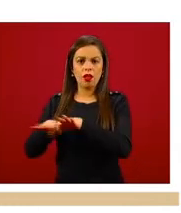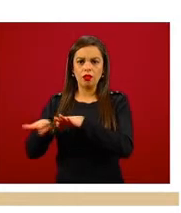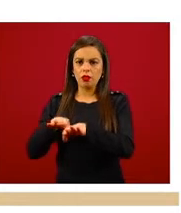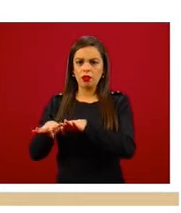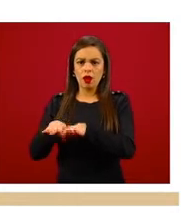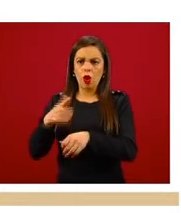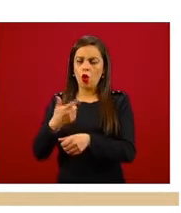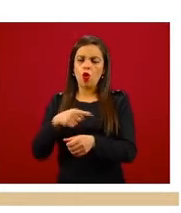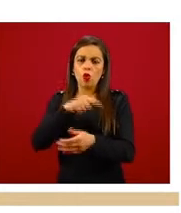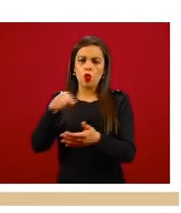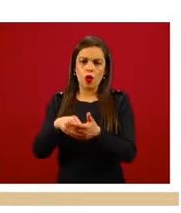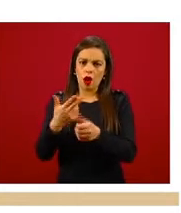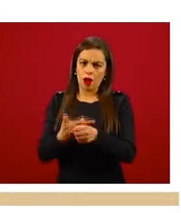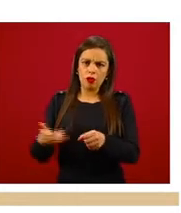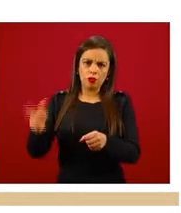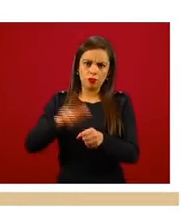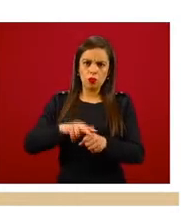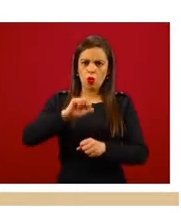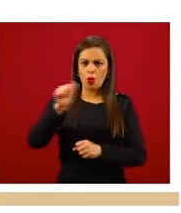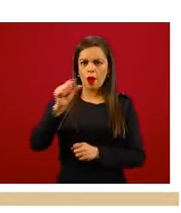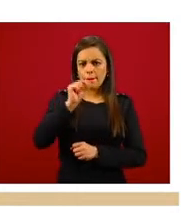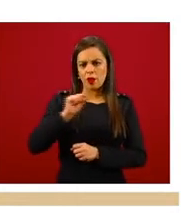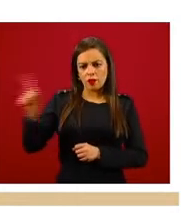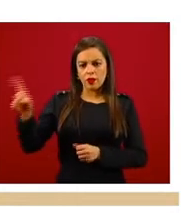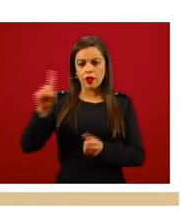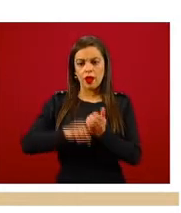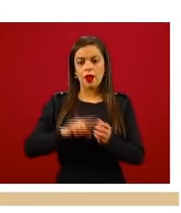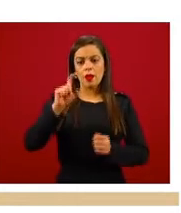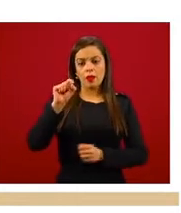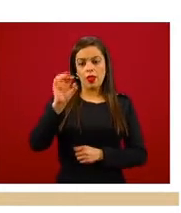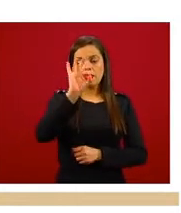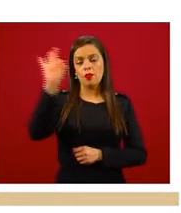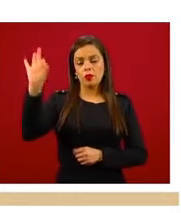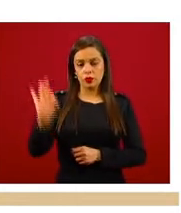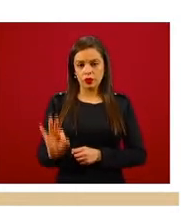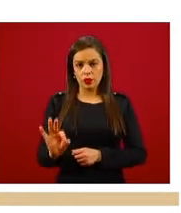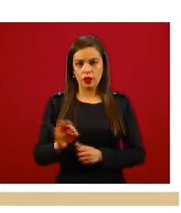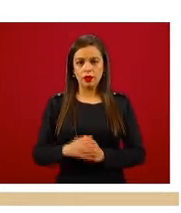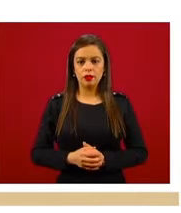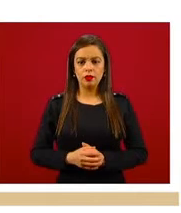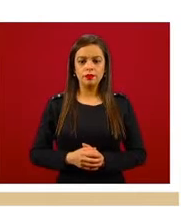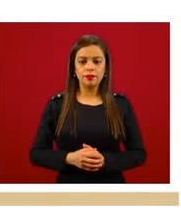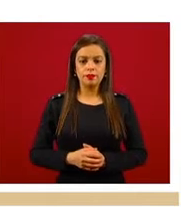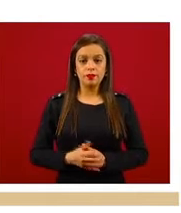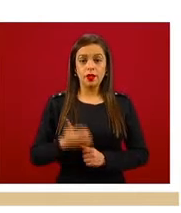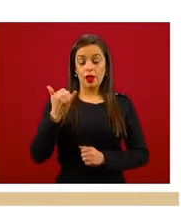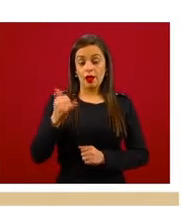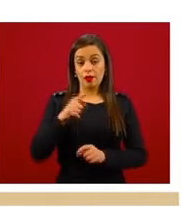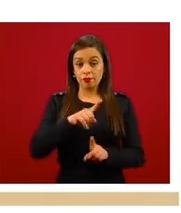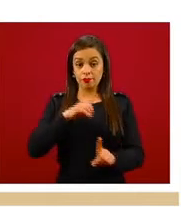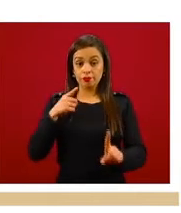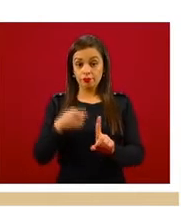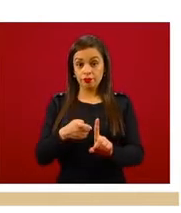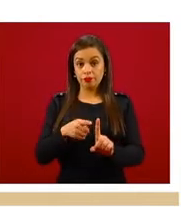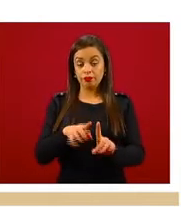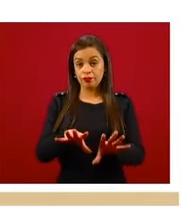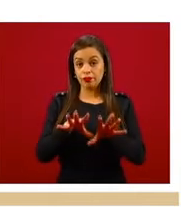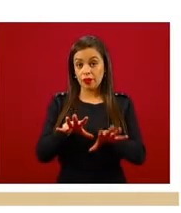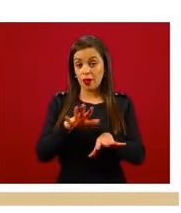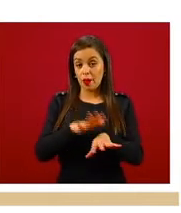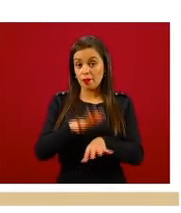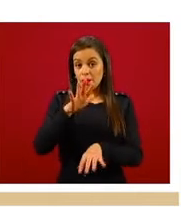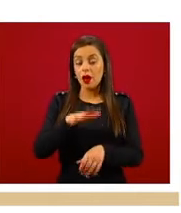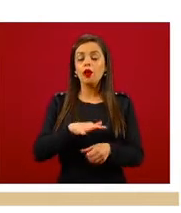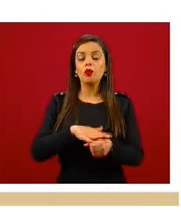different healthcare providers in a different range of jobs, we have 20%. And if we